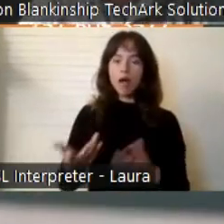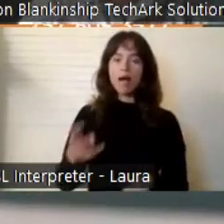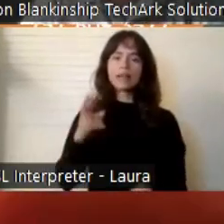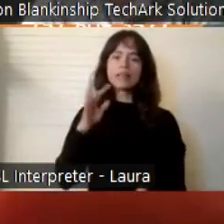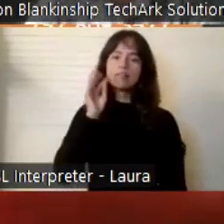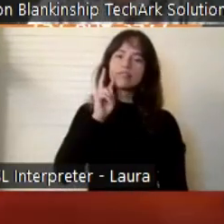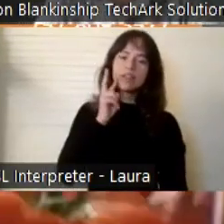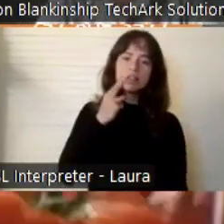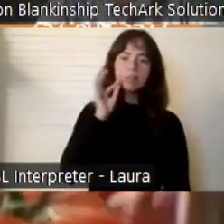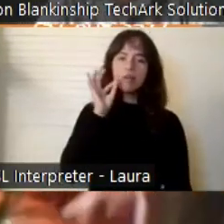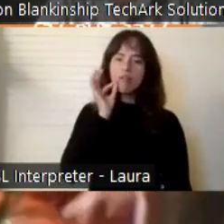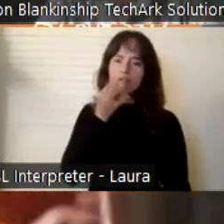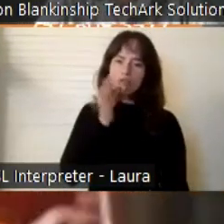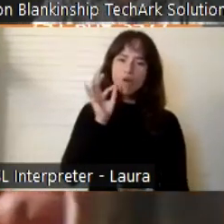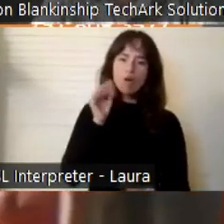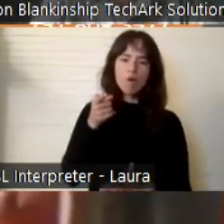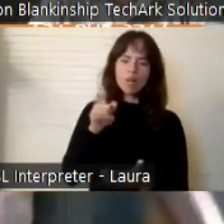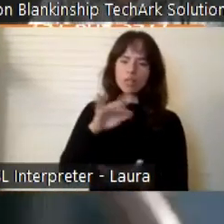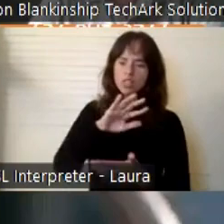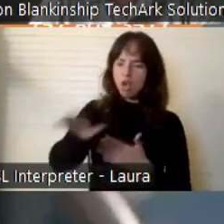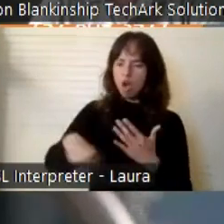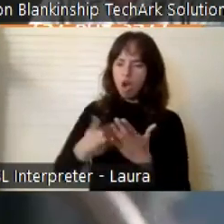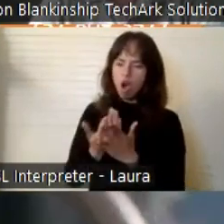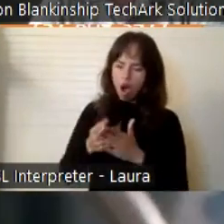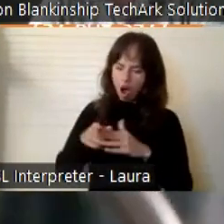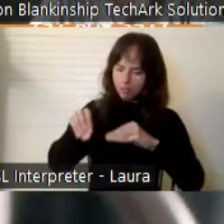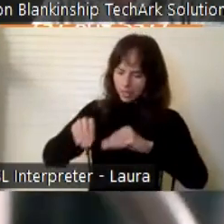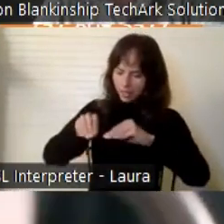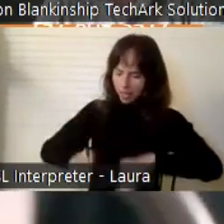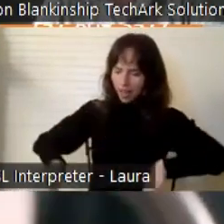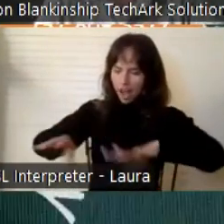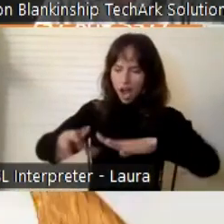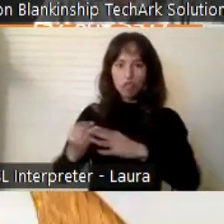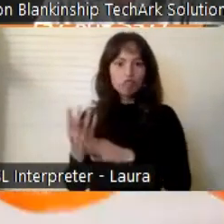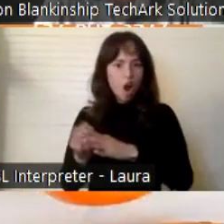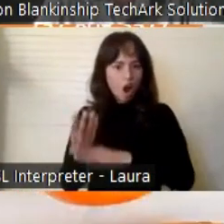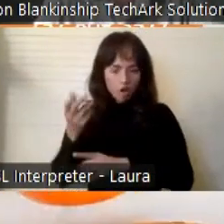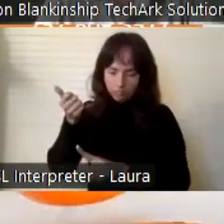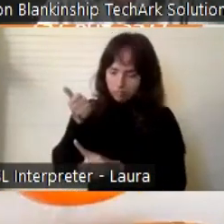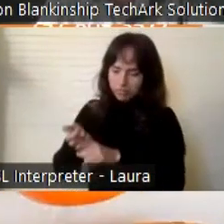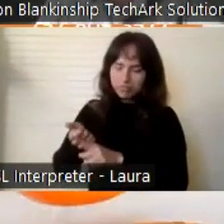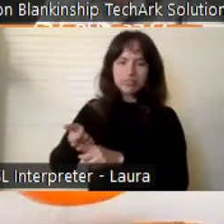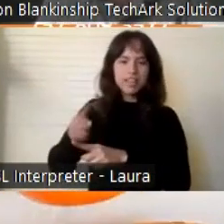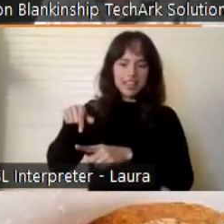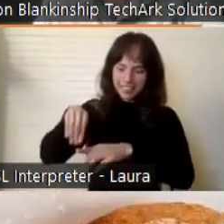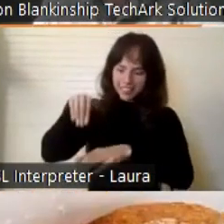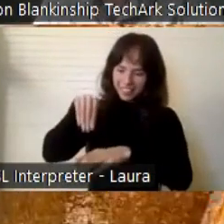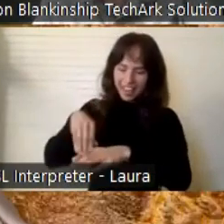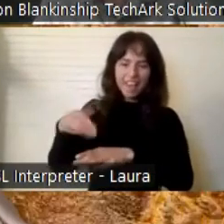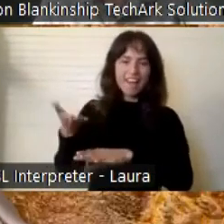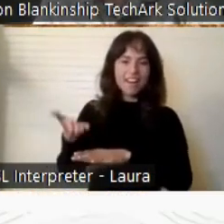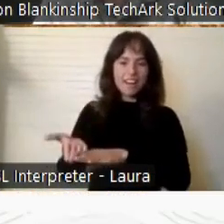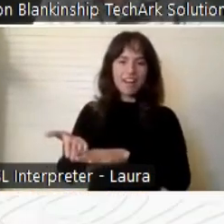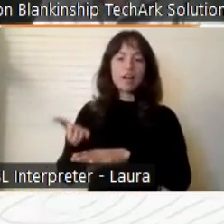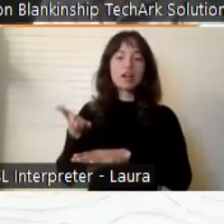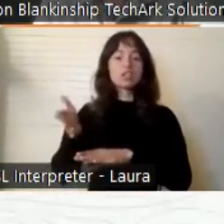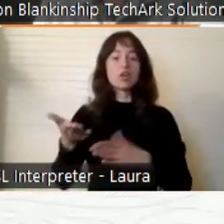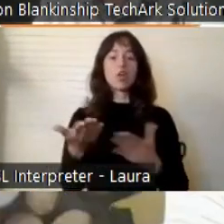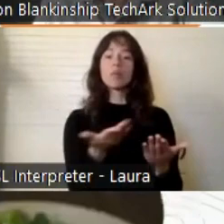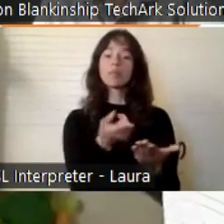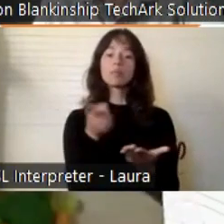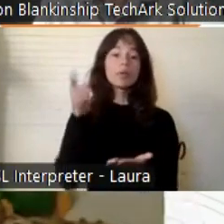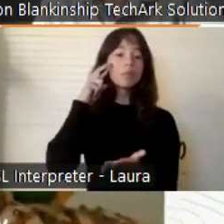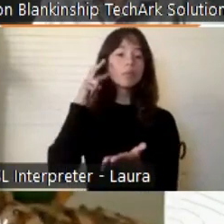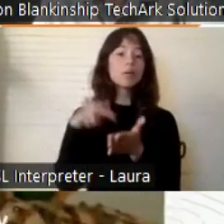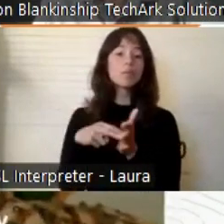Beach and Norfolk. And the purpose of this website is to have new customers sign up for